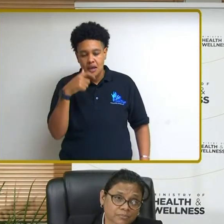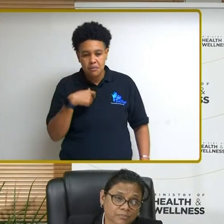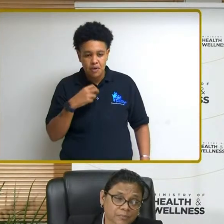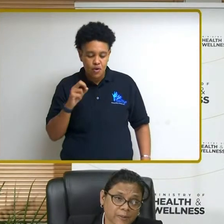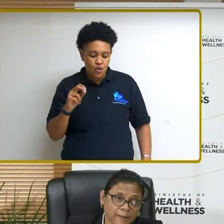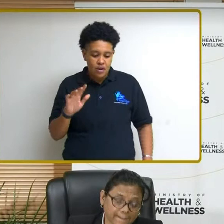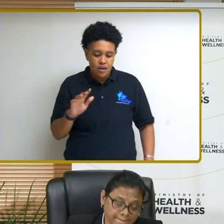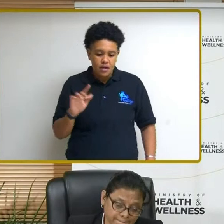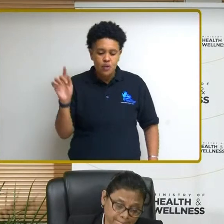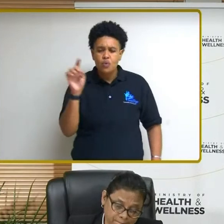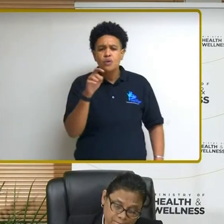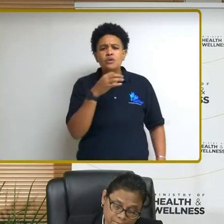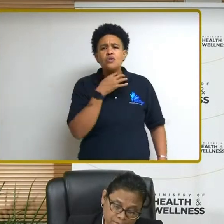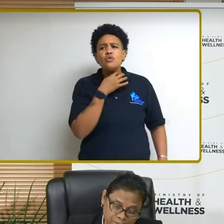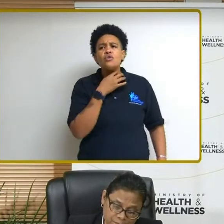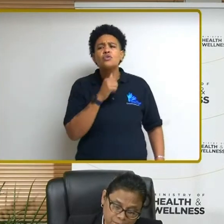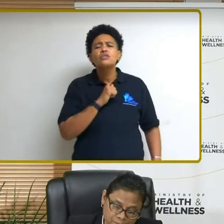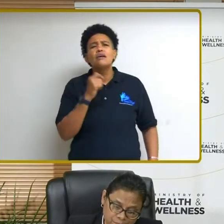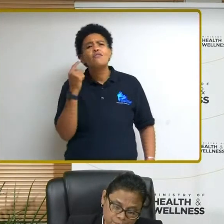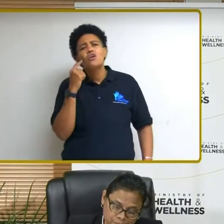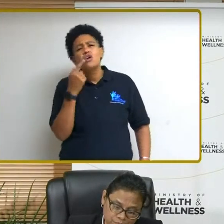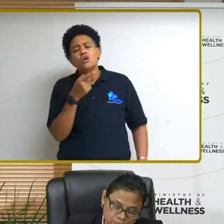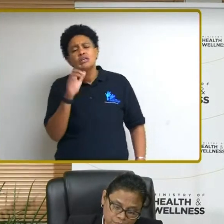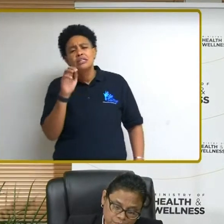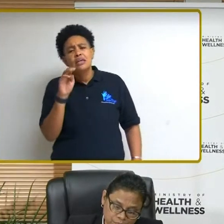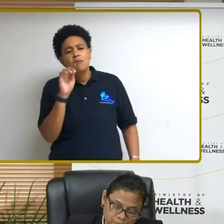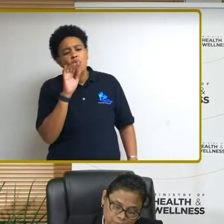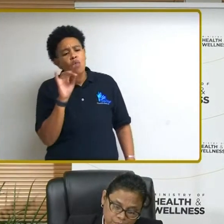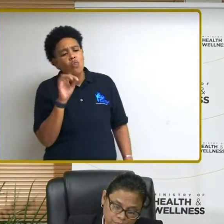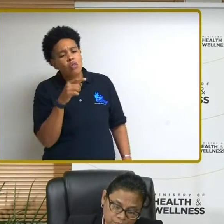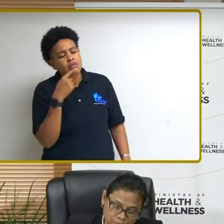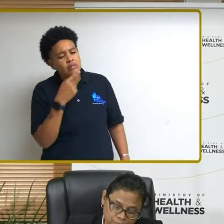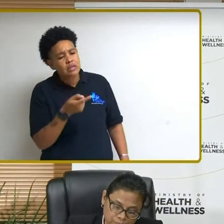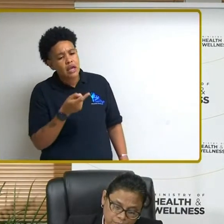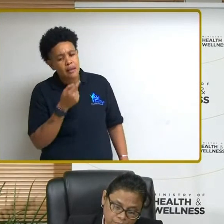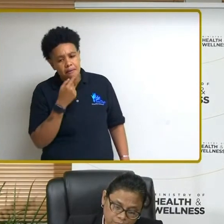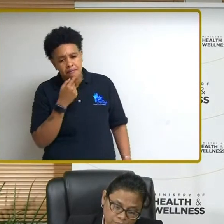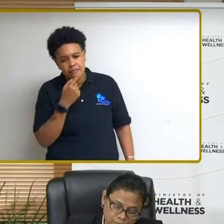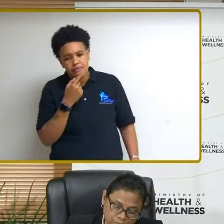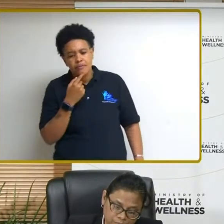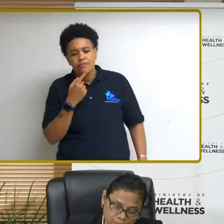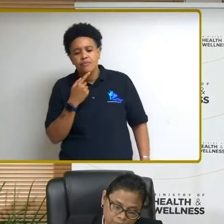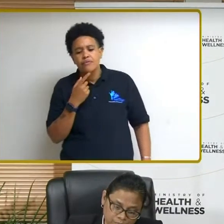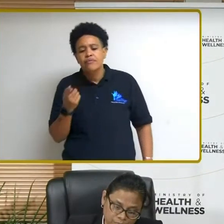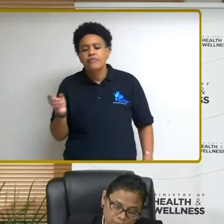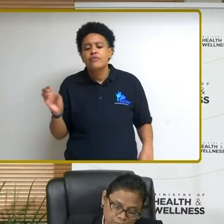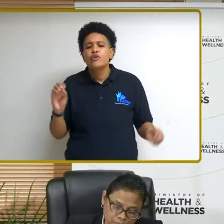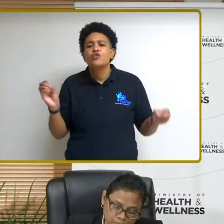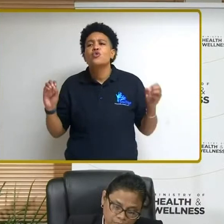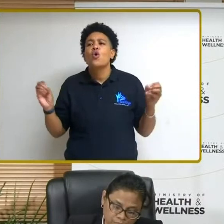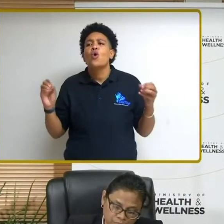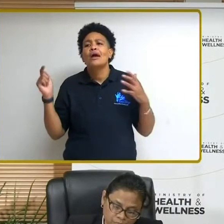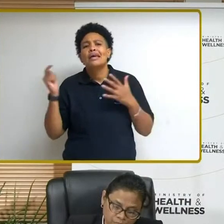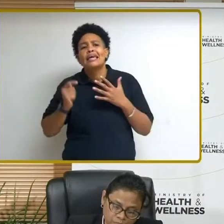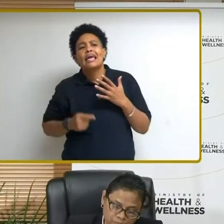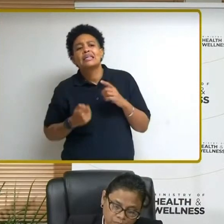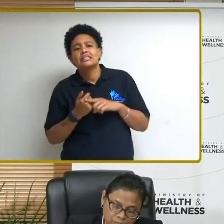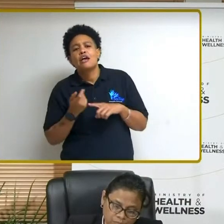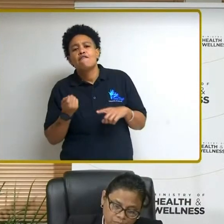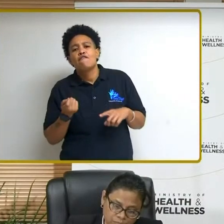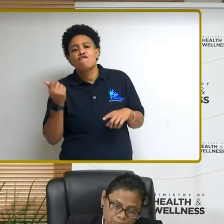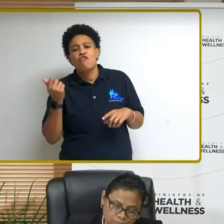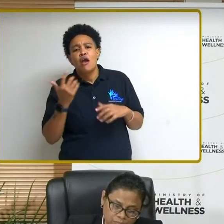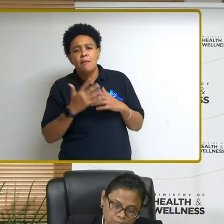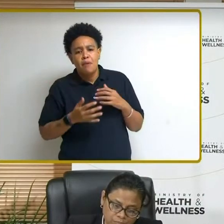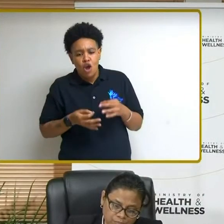Okay. Question, I heard the CMO mention that there were no cases of the rare blood